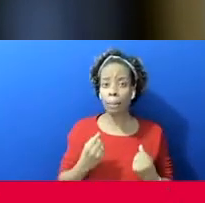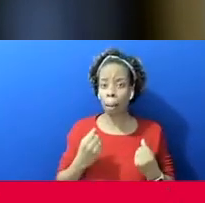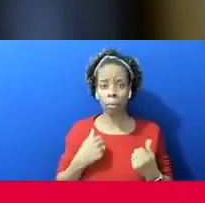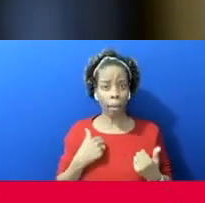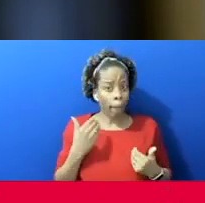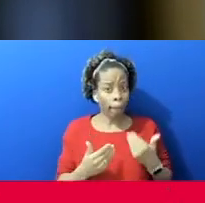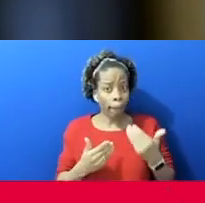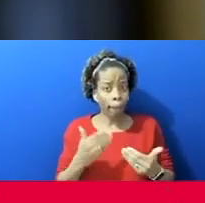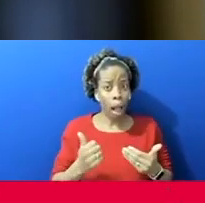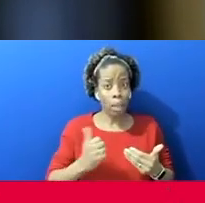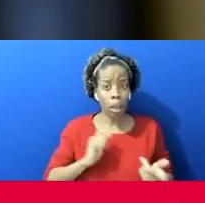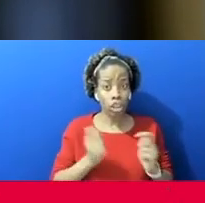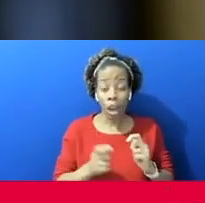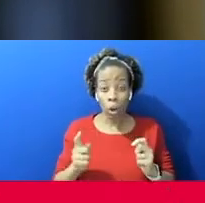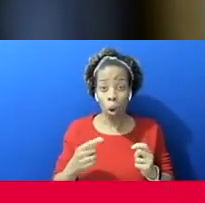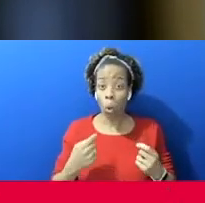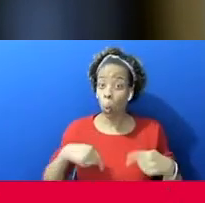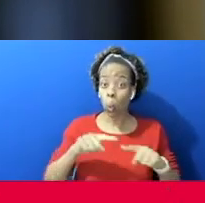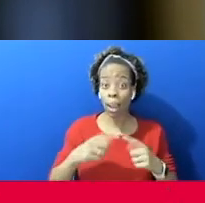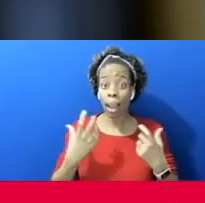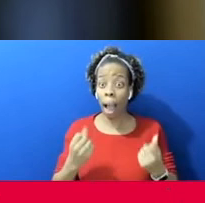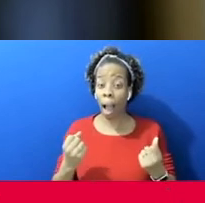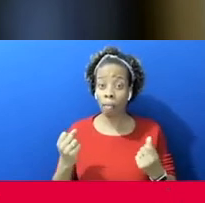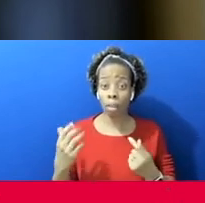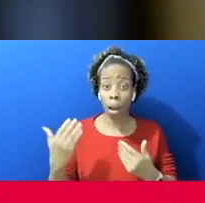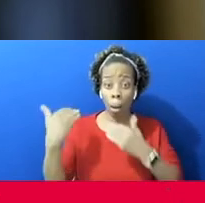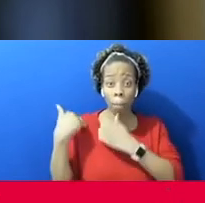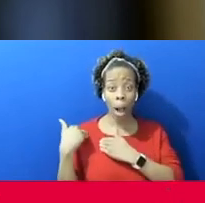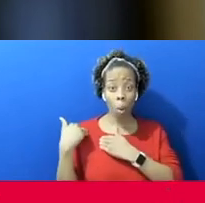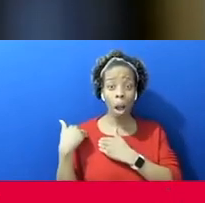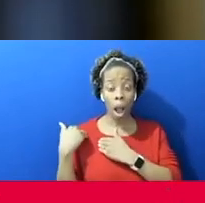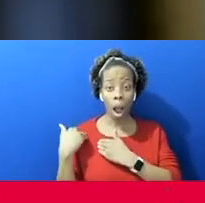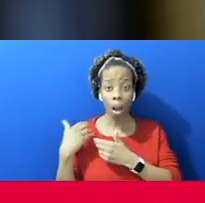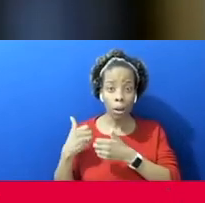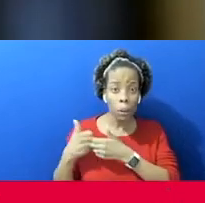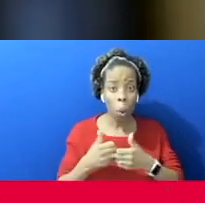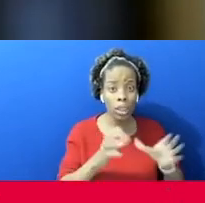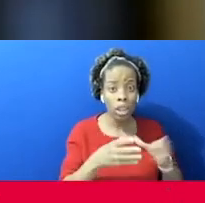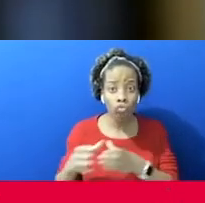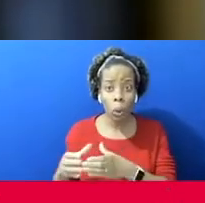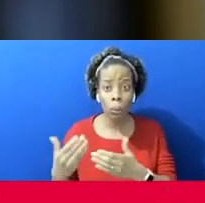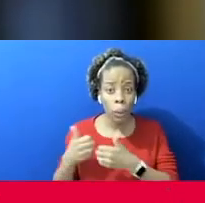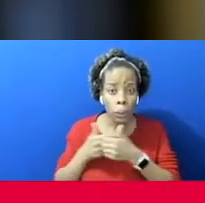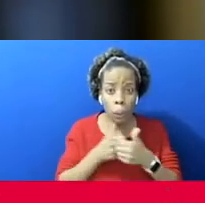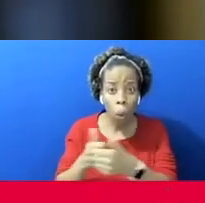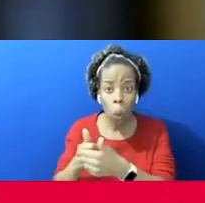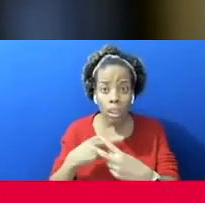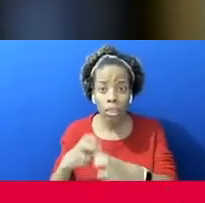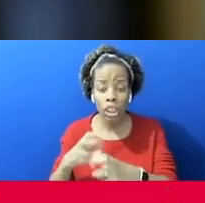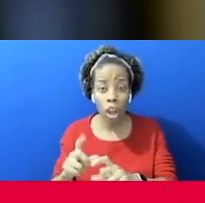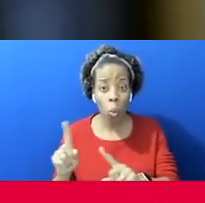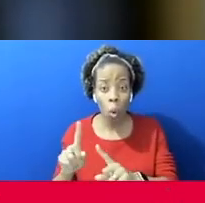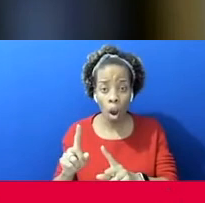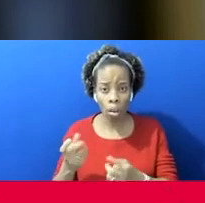For those of us that do have power or have esteemed positions where we're supporting the research of groups, etc., give them the money, give them the power,